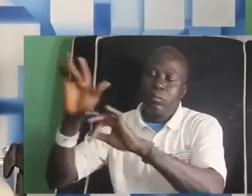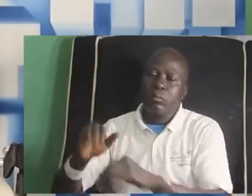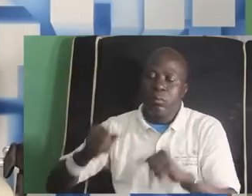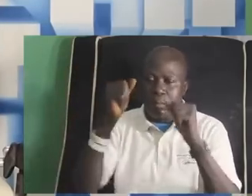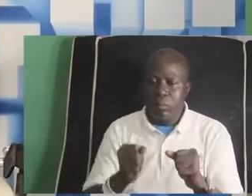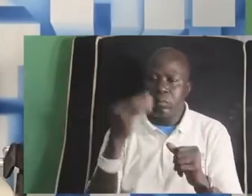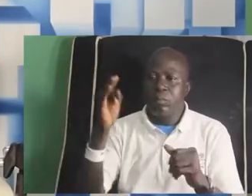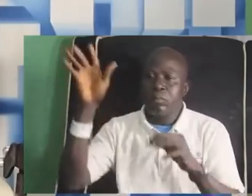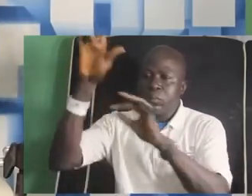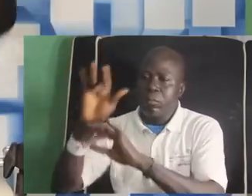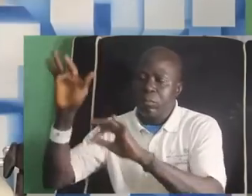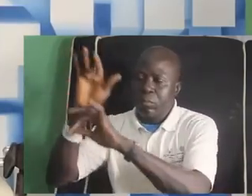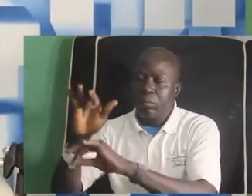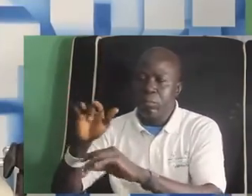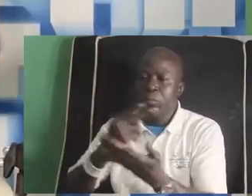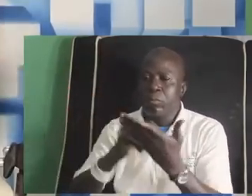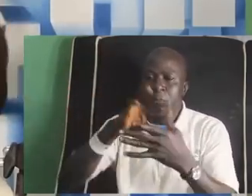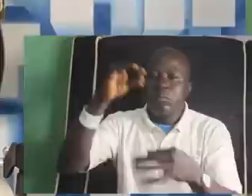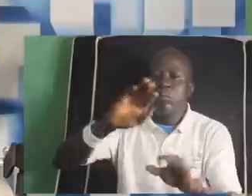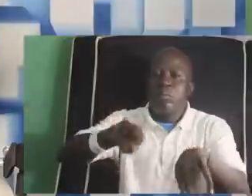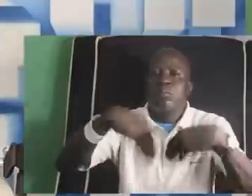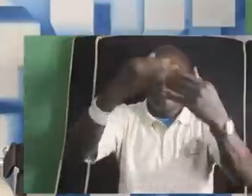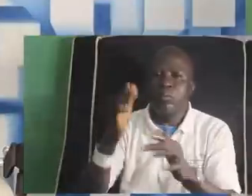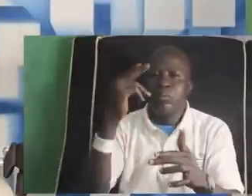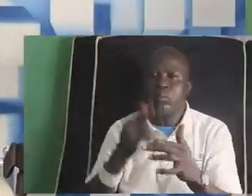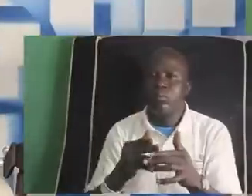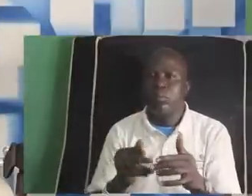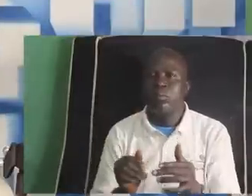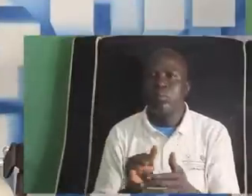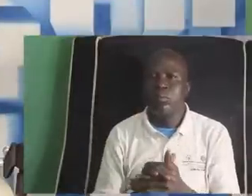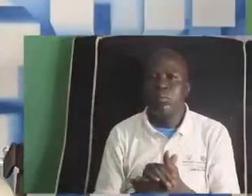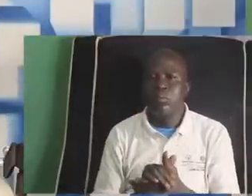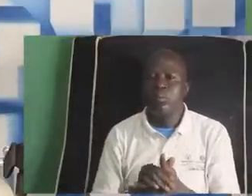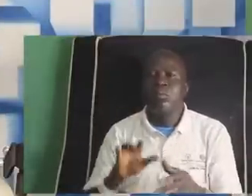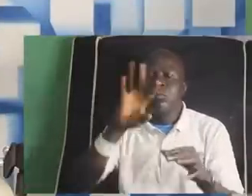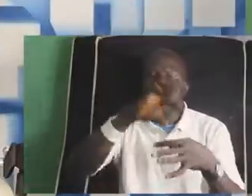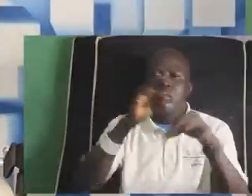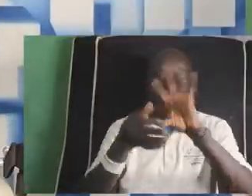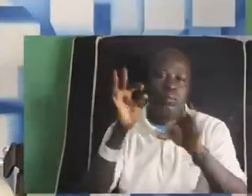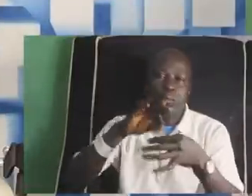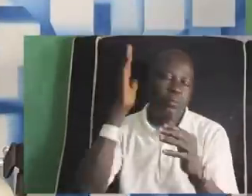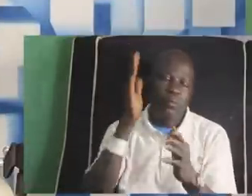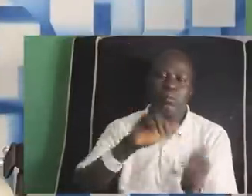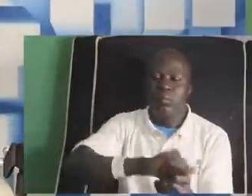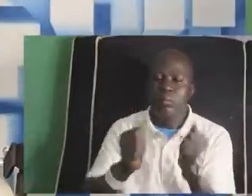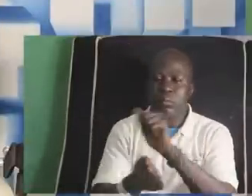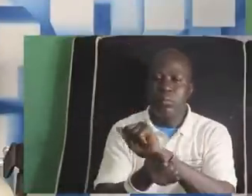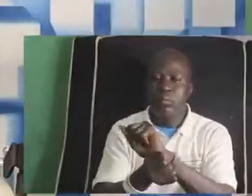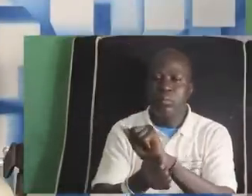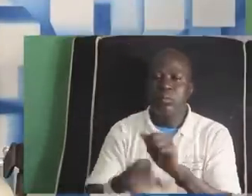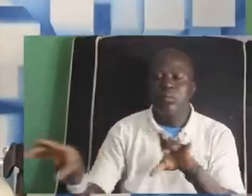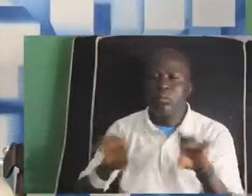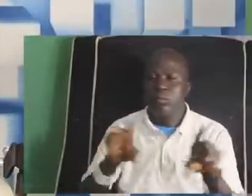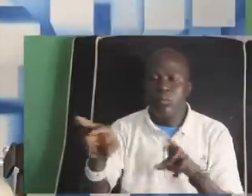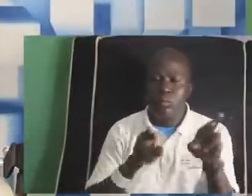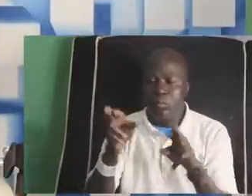Agbara anu. Power of mercy. Orun ko gbe won loruko Jesu. E mo release upon you in Jesus. Itere ayi pada. Amen. Your story will change. Wa de se